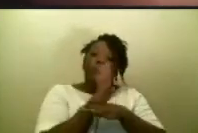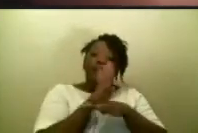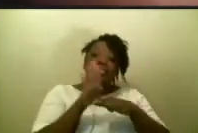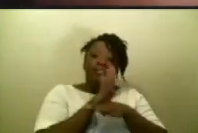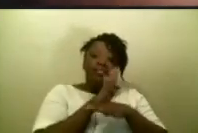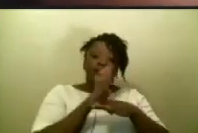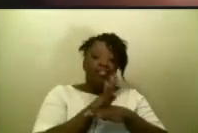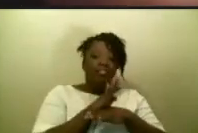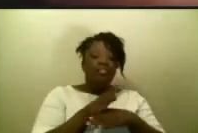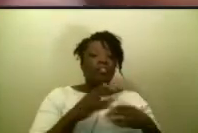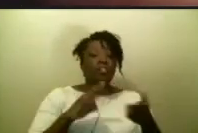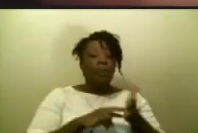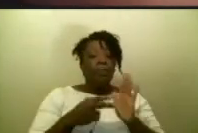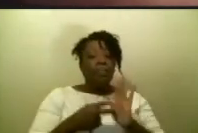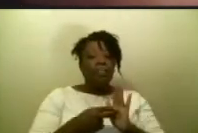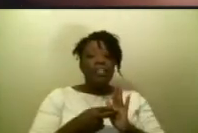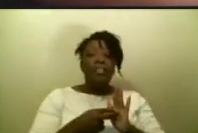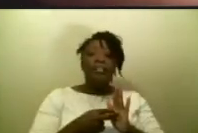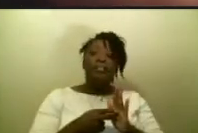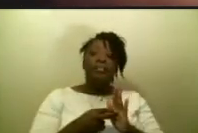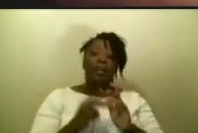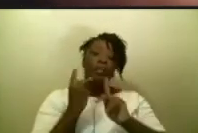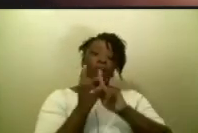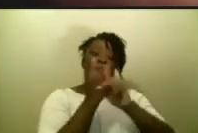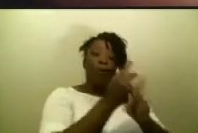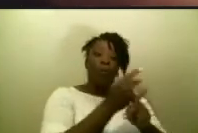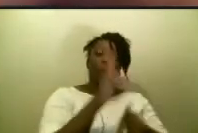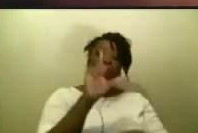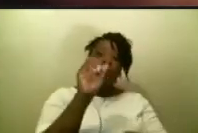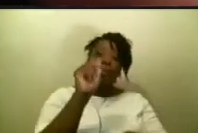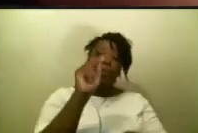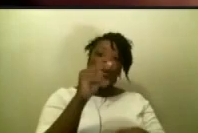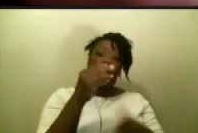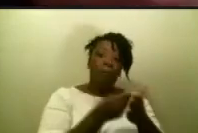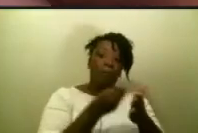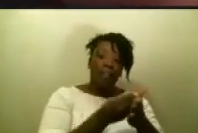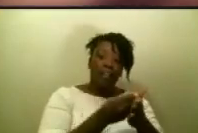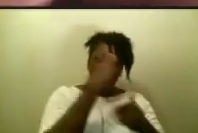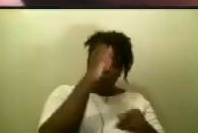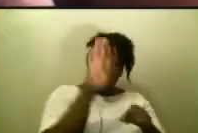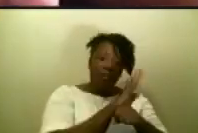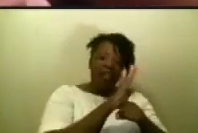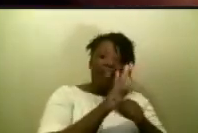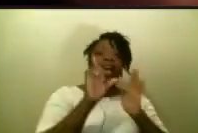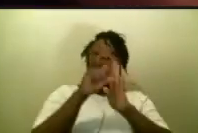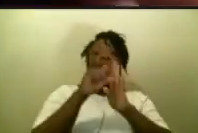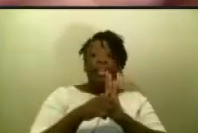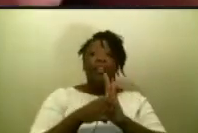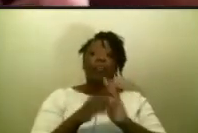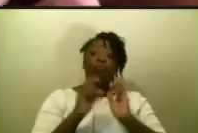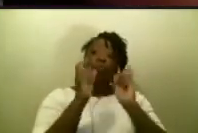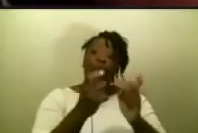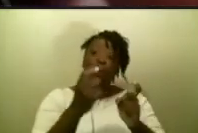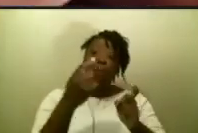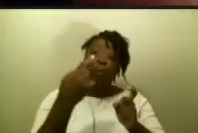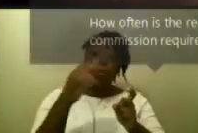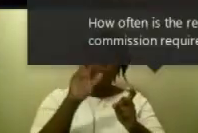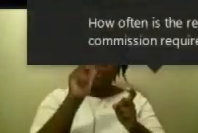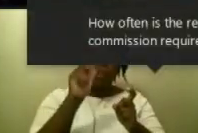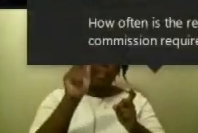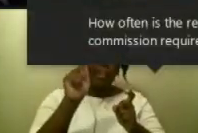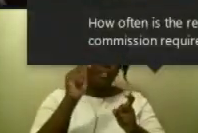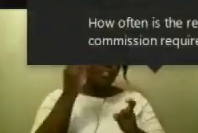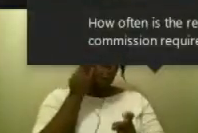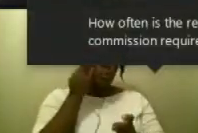provided loans to small businesses that then turned into grants if those small businesses use that money to